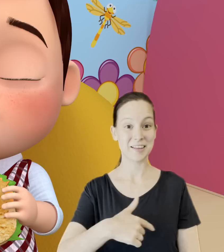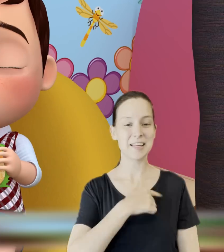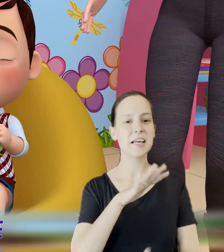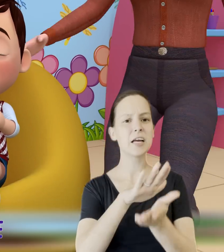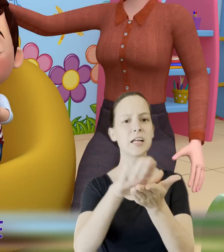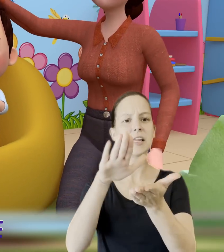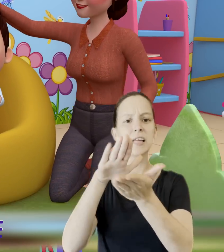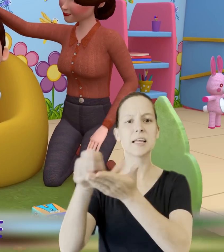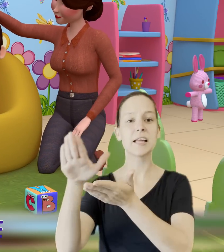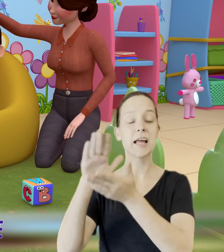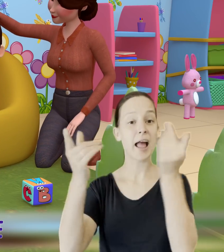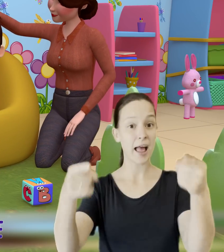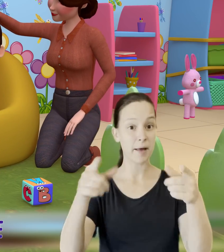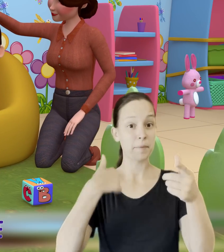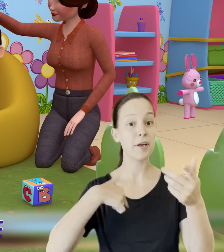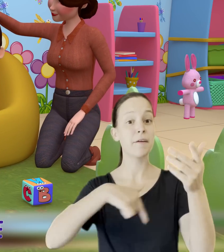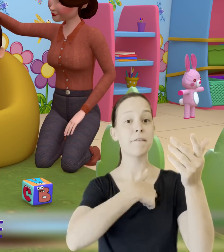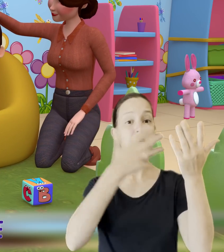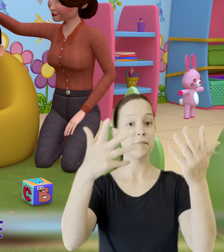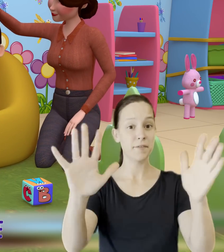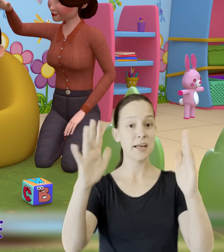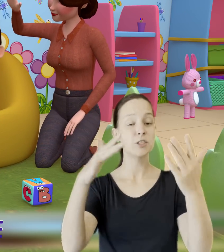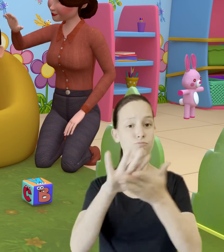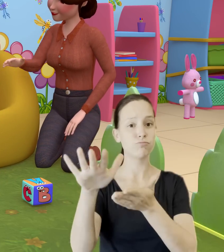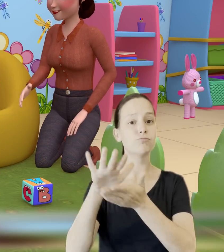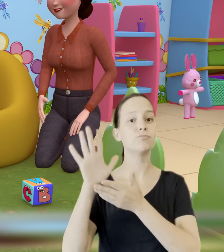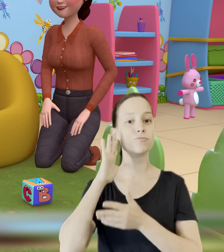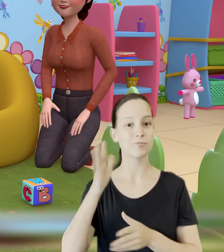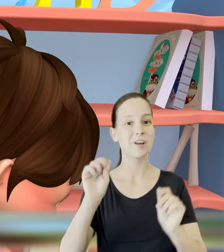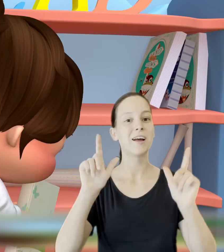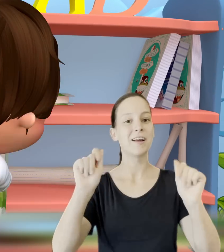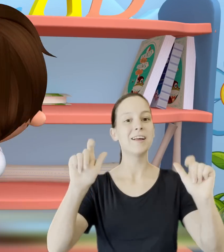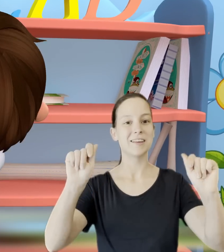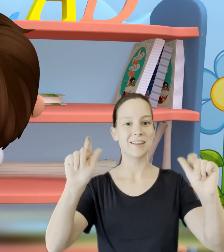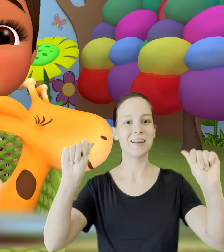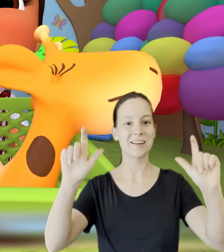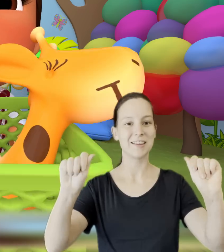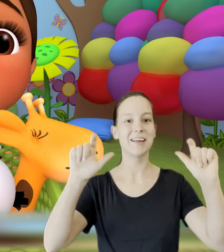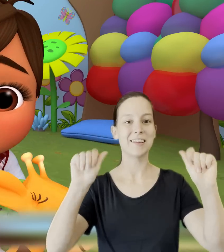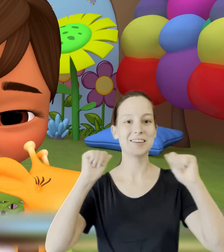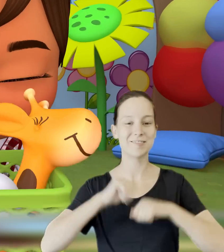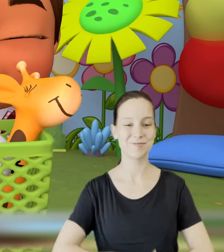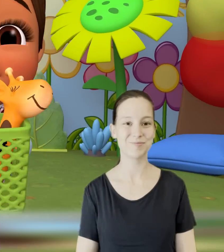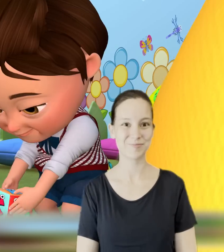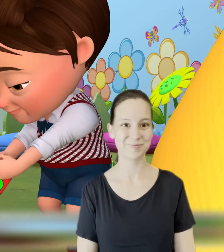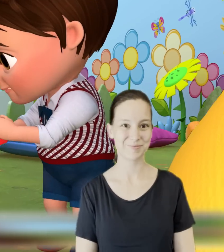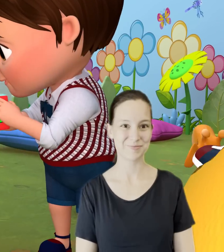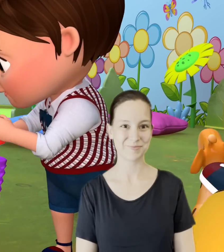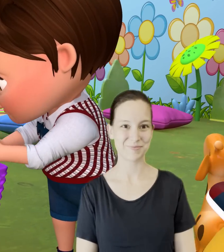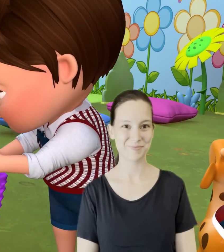la we clean up the mess when we're done la la la la la